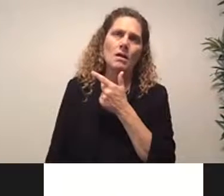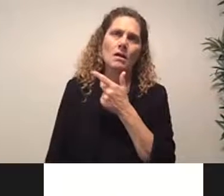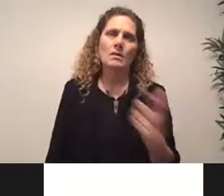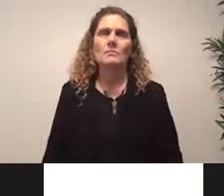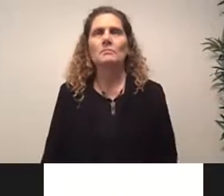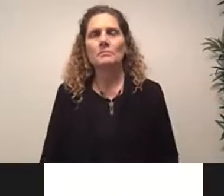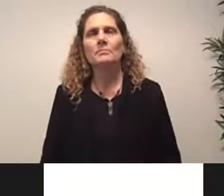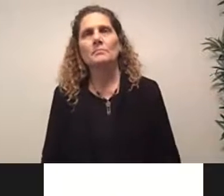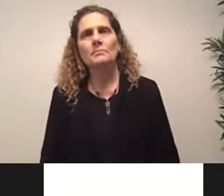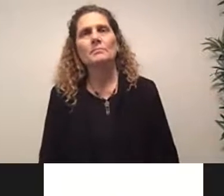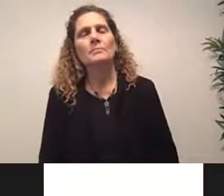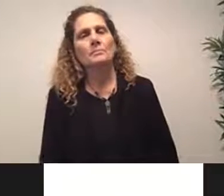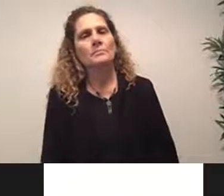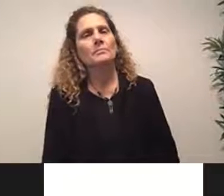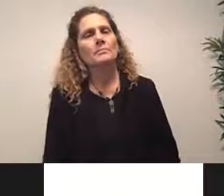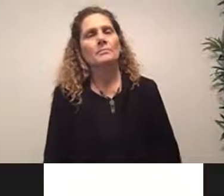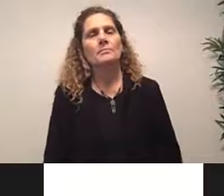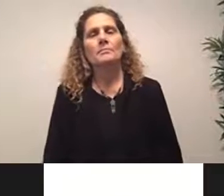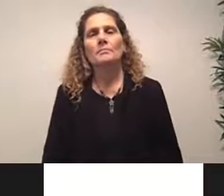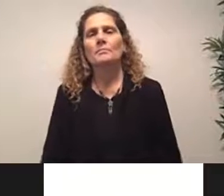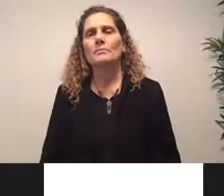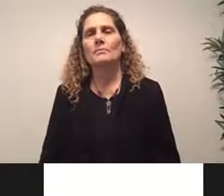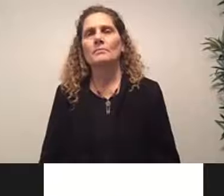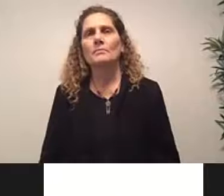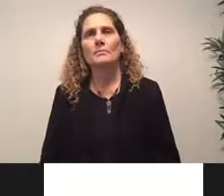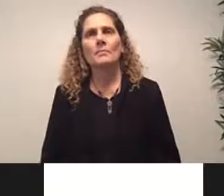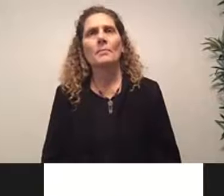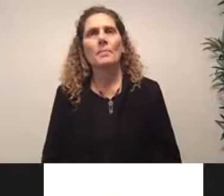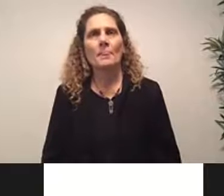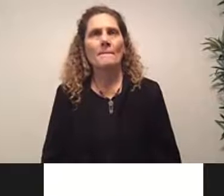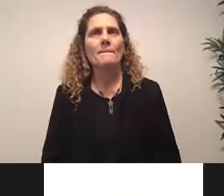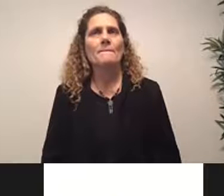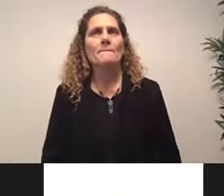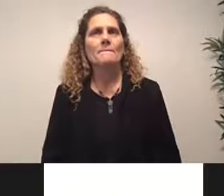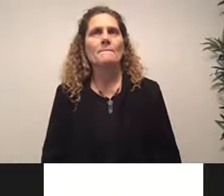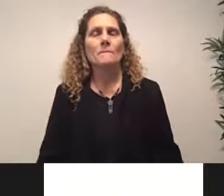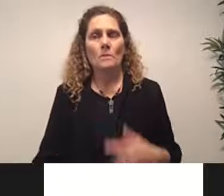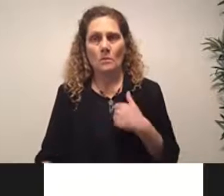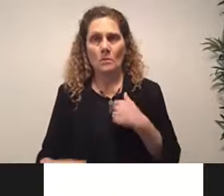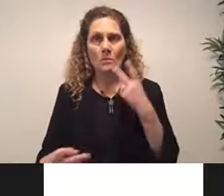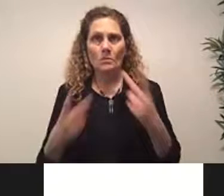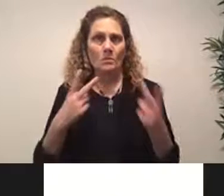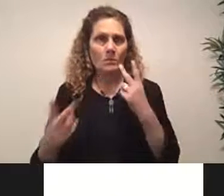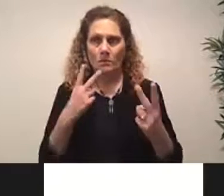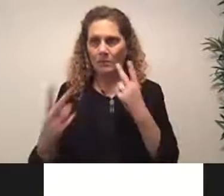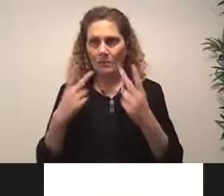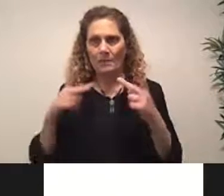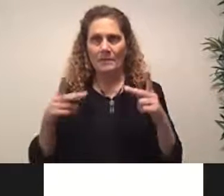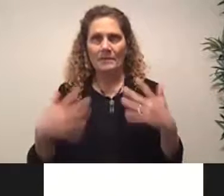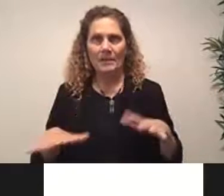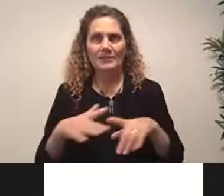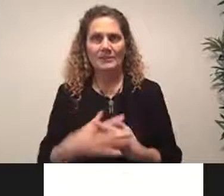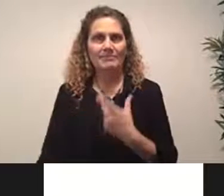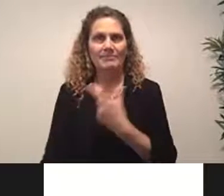personal note, it's been heartening and inspiring to see the rollout of the vaccine start in our county, in our state, and across